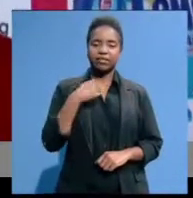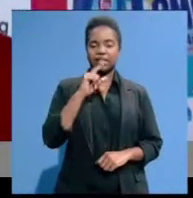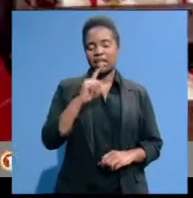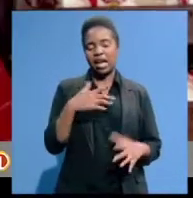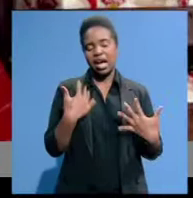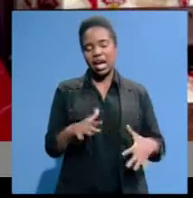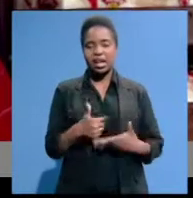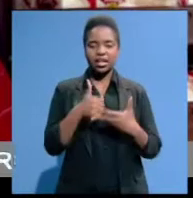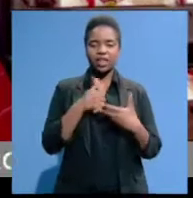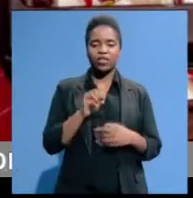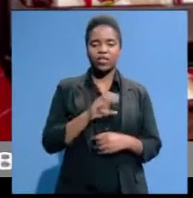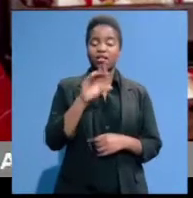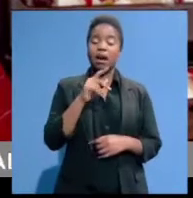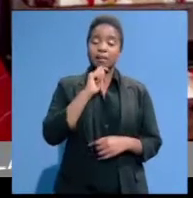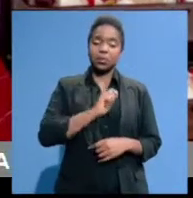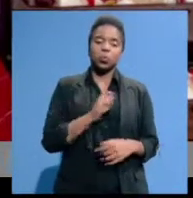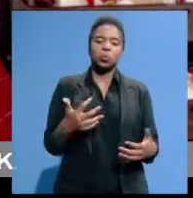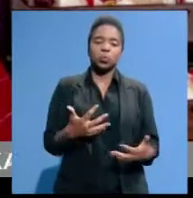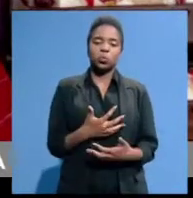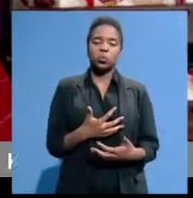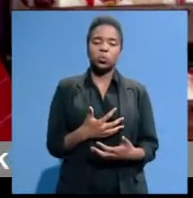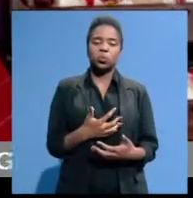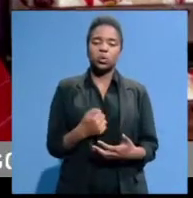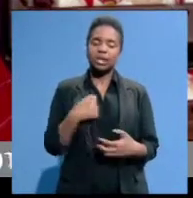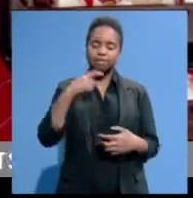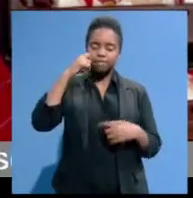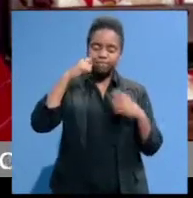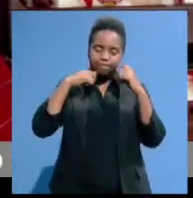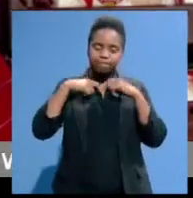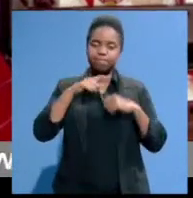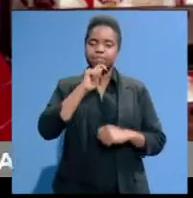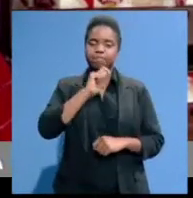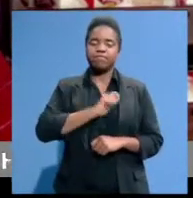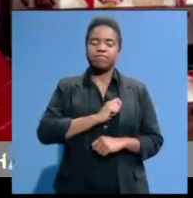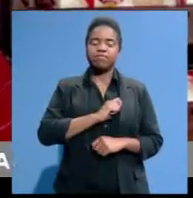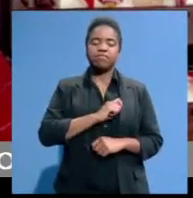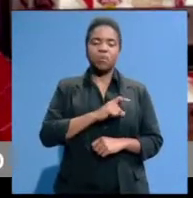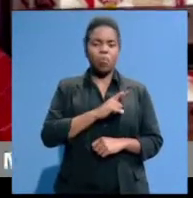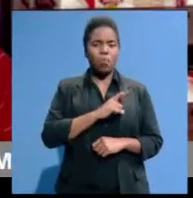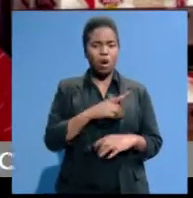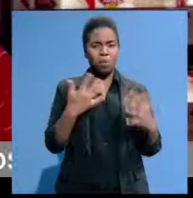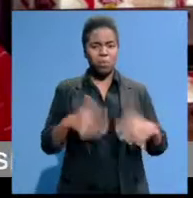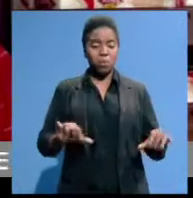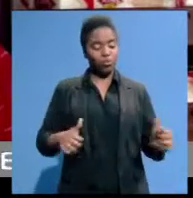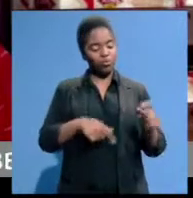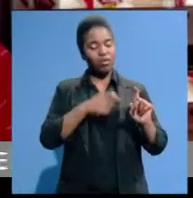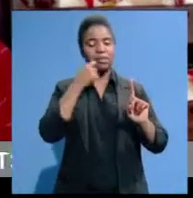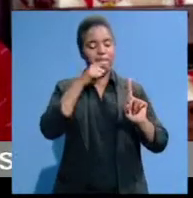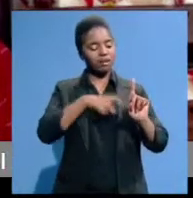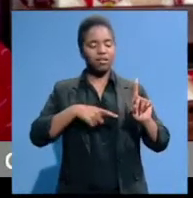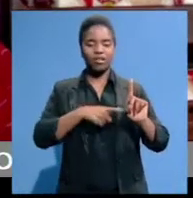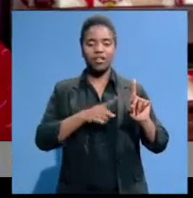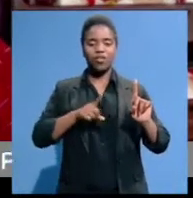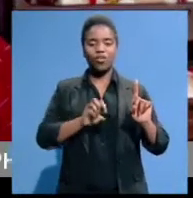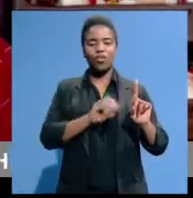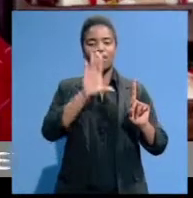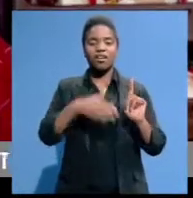begins tomorrow. We'll be back. Please don't change your dial. I just want to say Mandela was one of the best, well, the best.